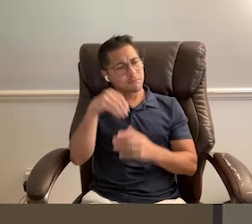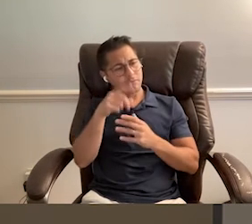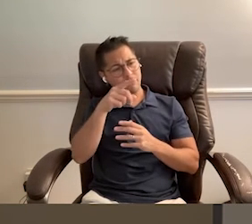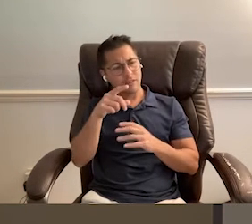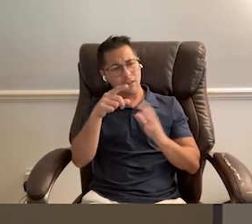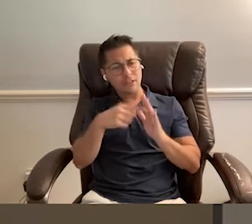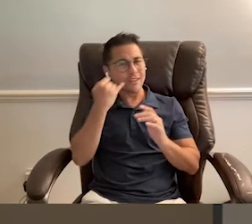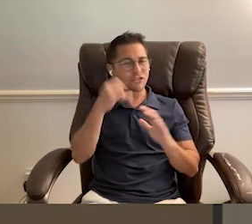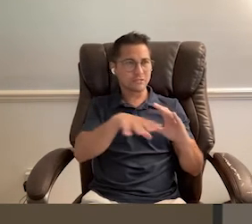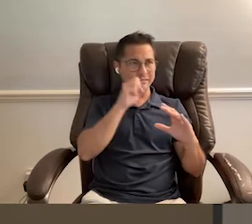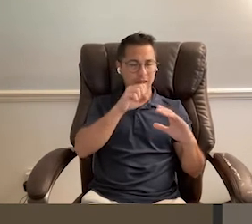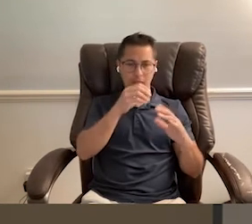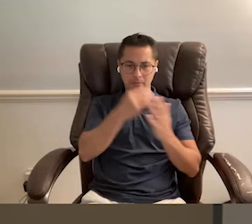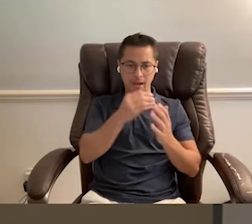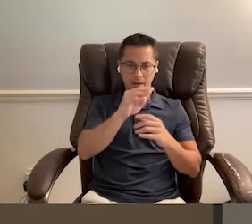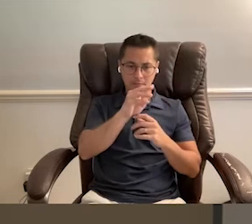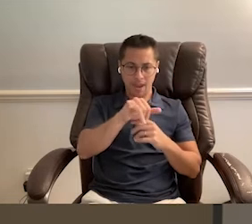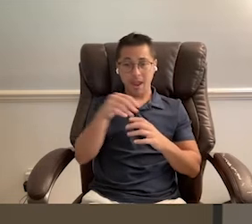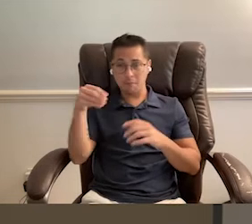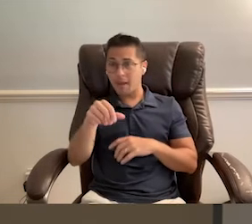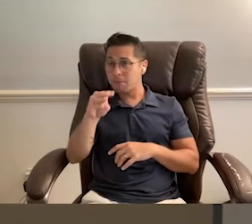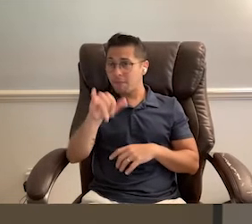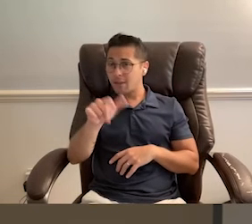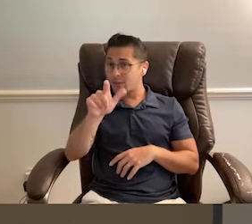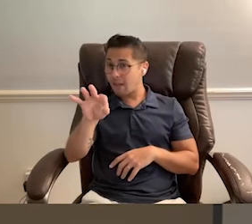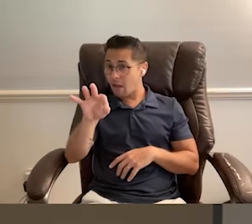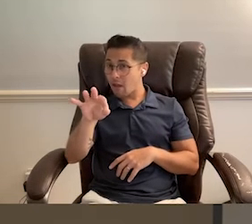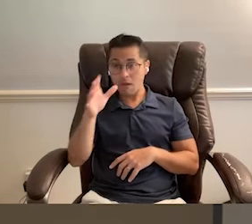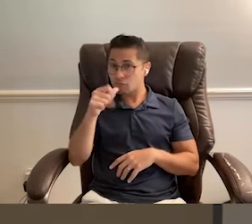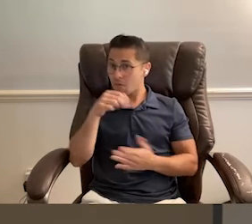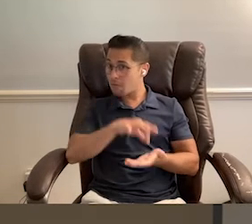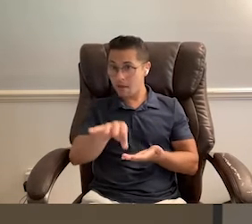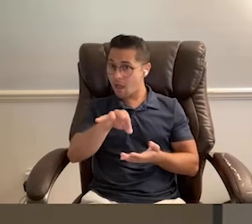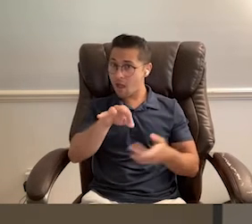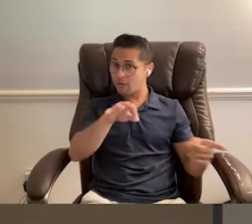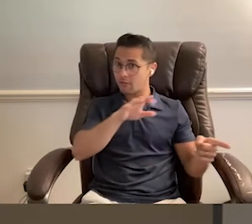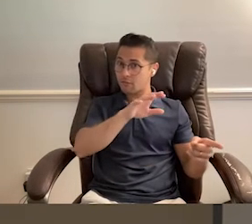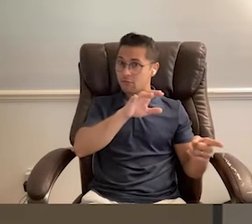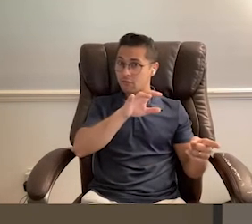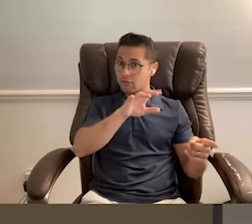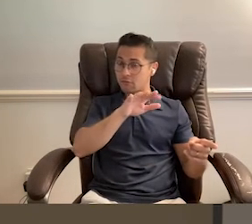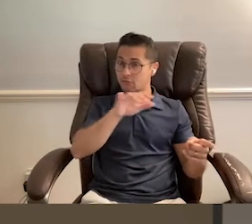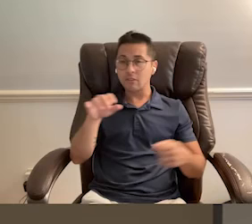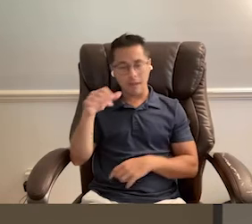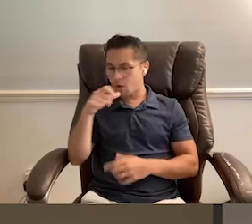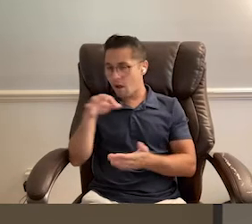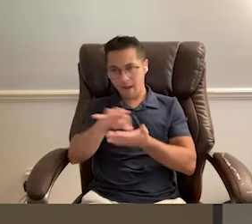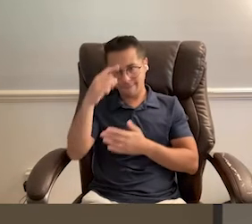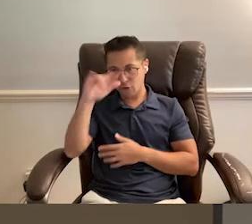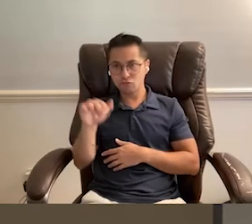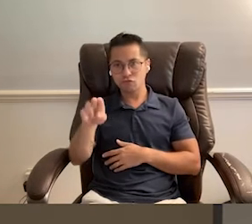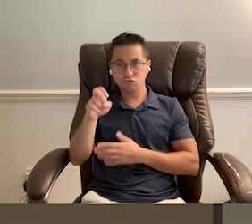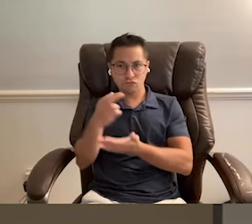paid it May 29th, then it wouldn't It wouldn't, count towards June? yeah, it wouldn't count towards the June resource limit. I usually tell people it's